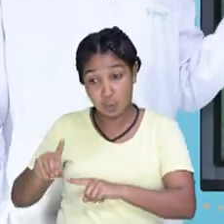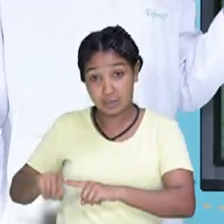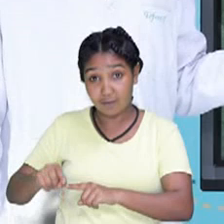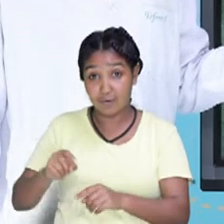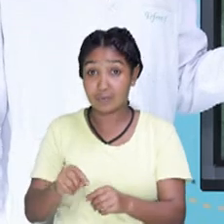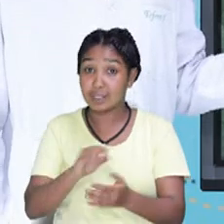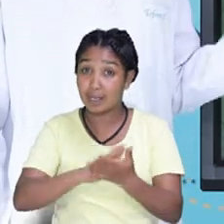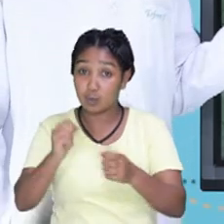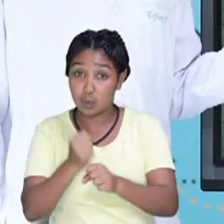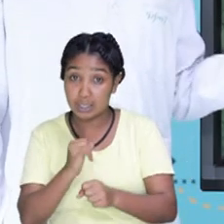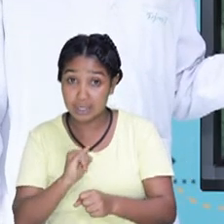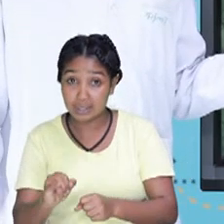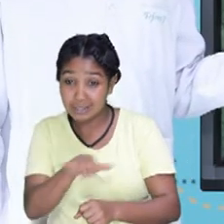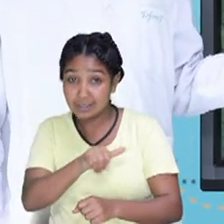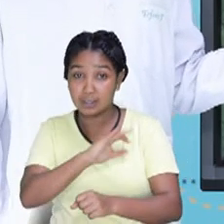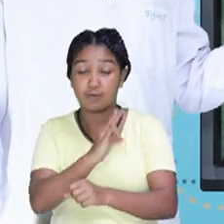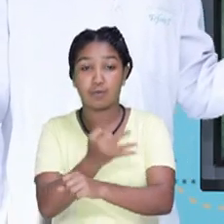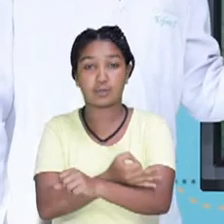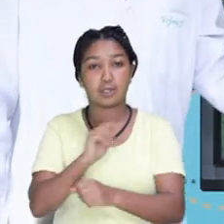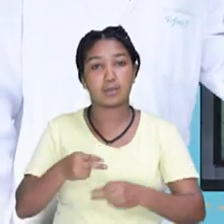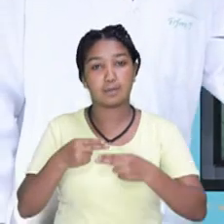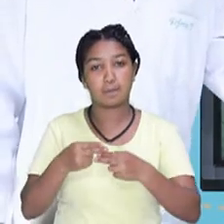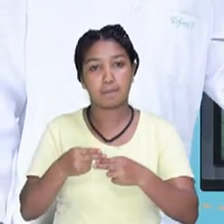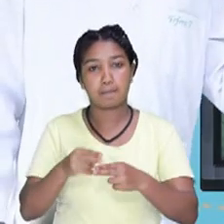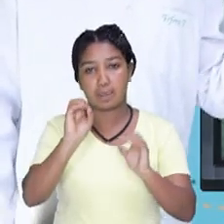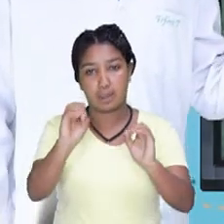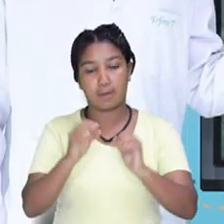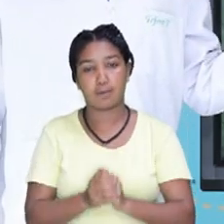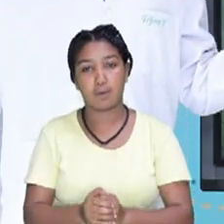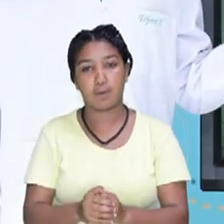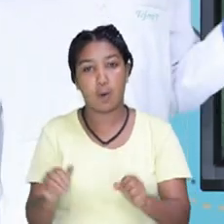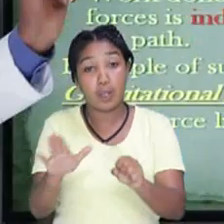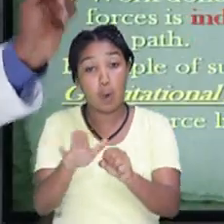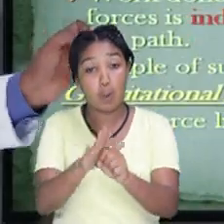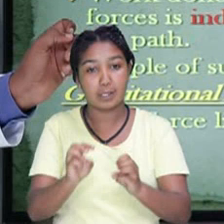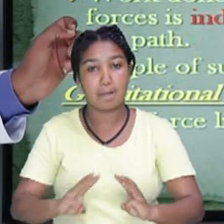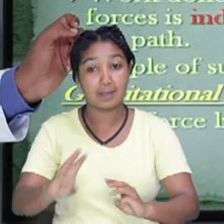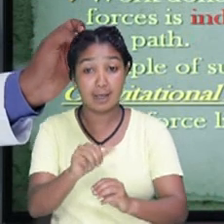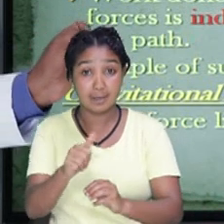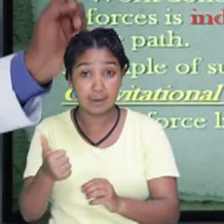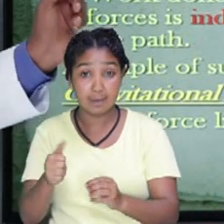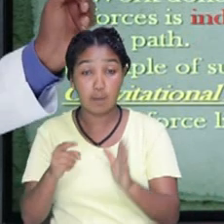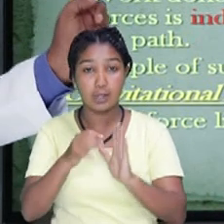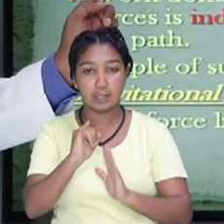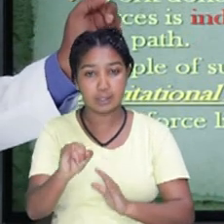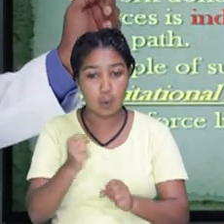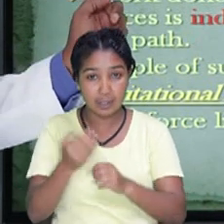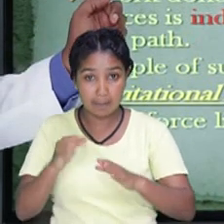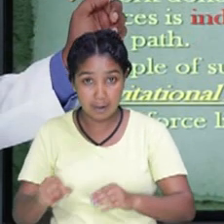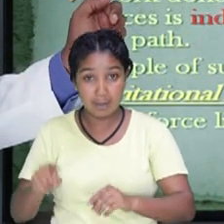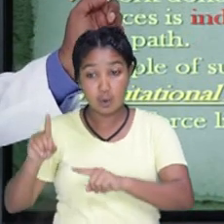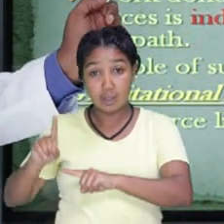conservative if the net work done by such force is zero for a complete path. And the other point is work done